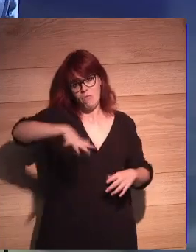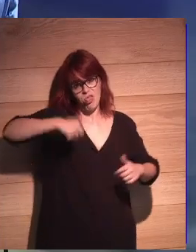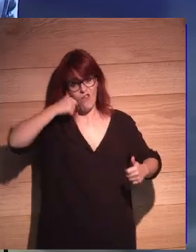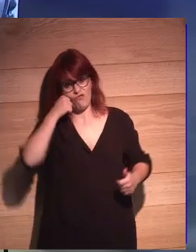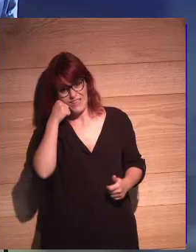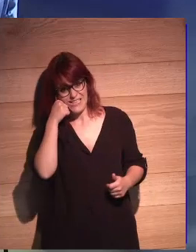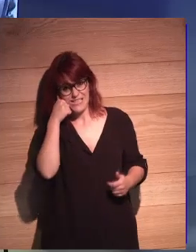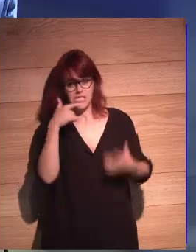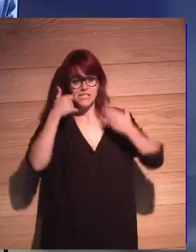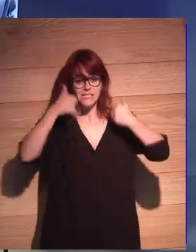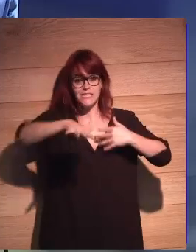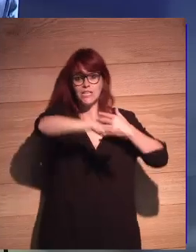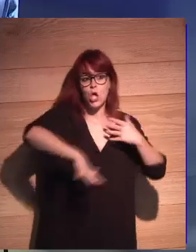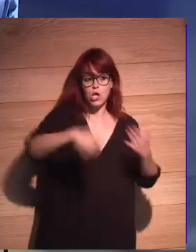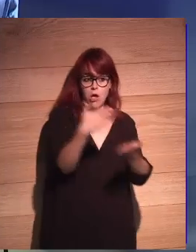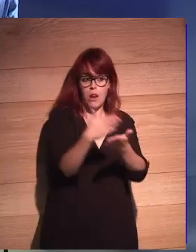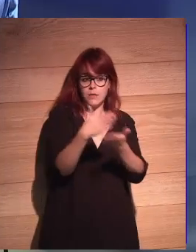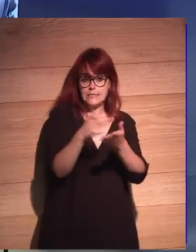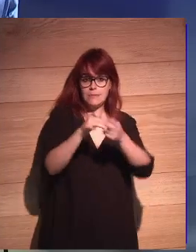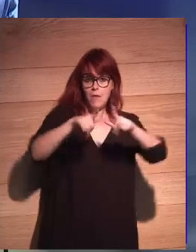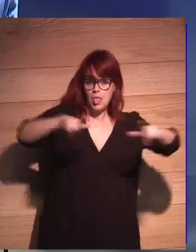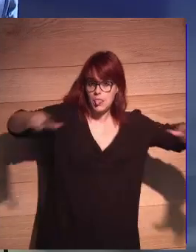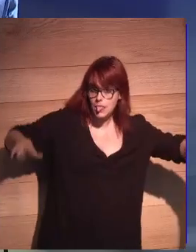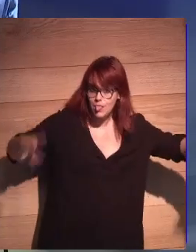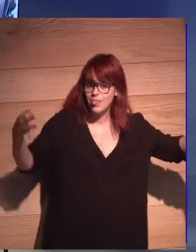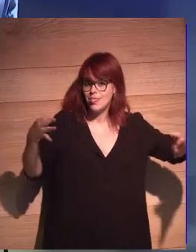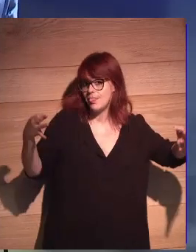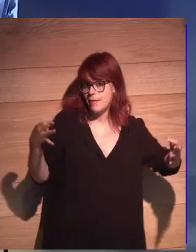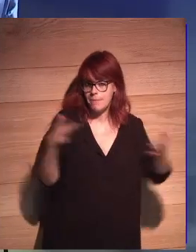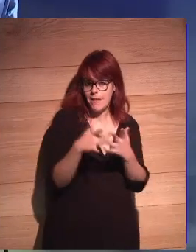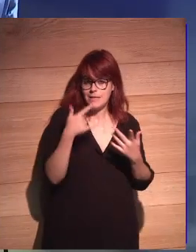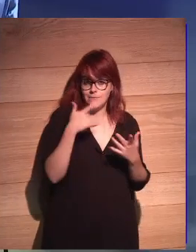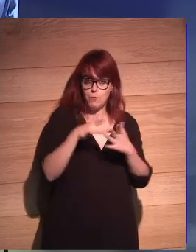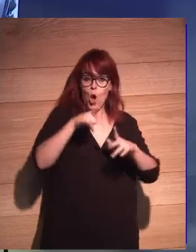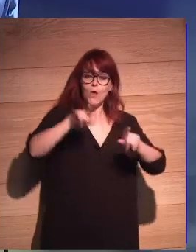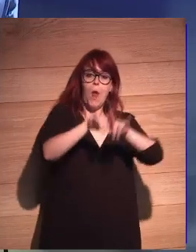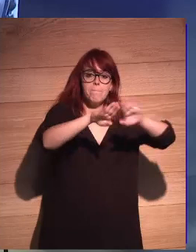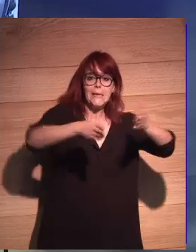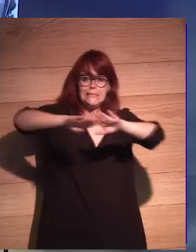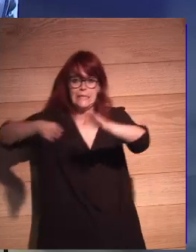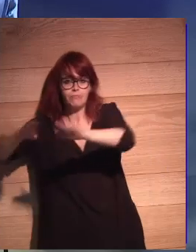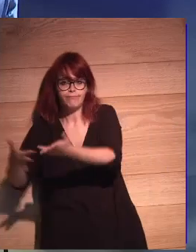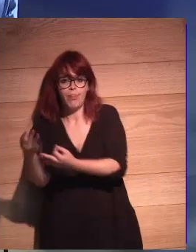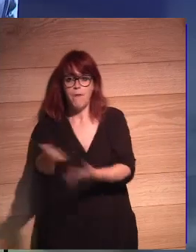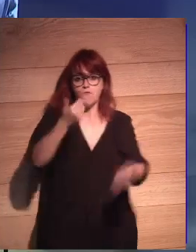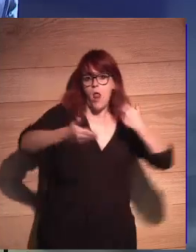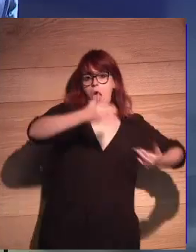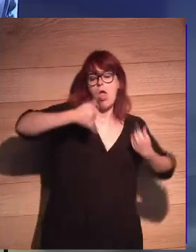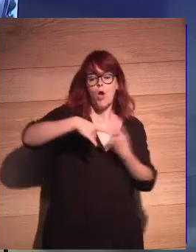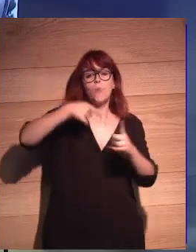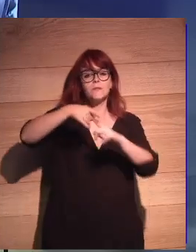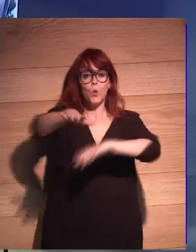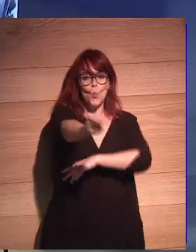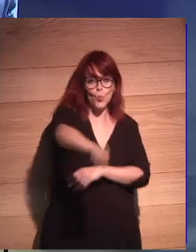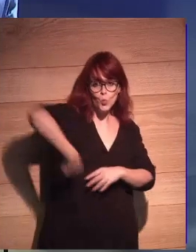physical space of the classroom by definition. If you don't change the physical space, there's no immersion in the